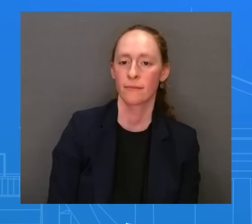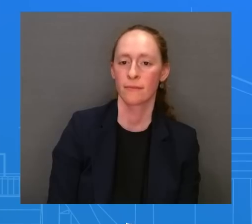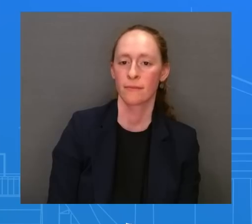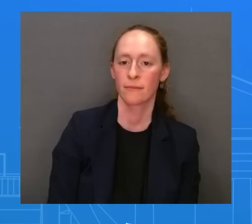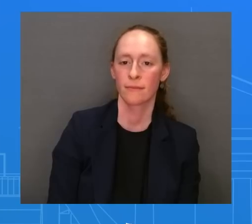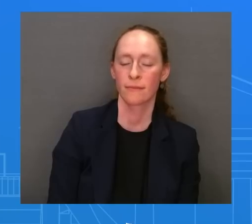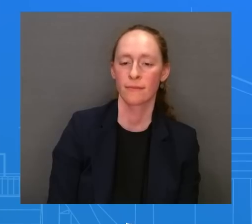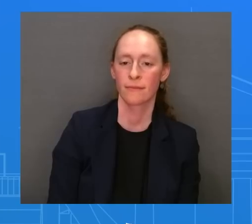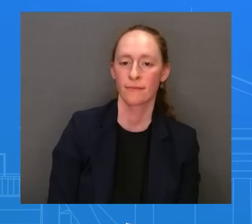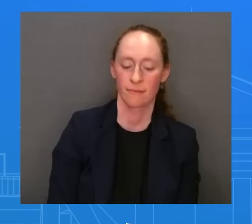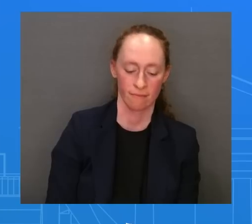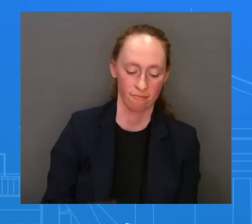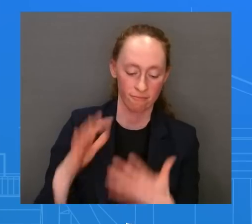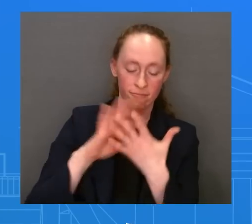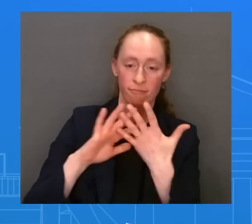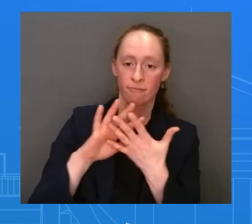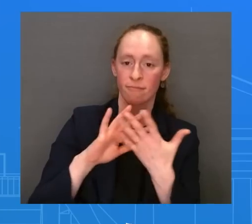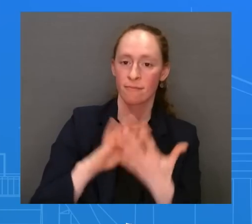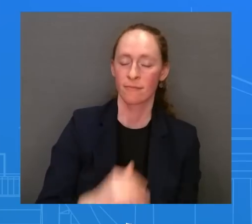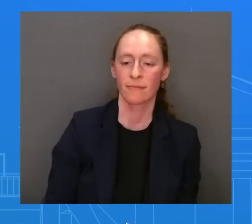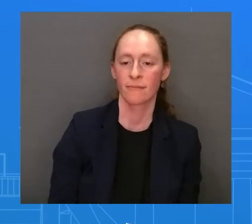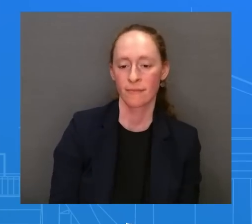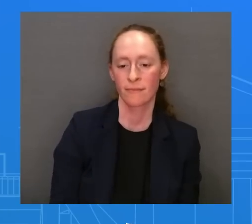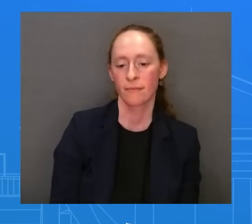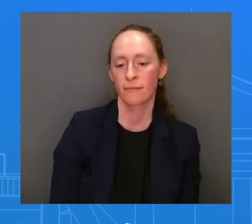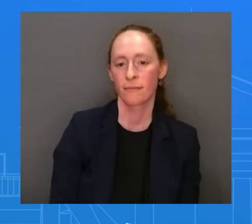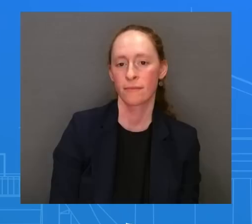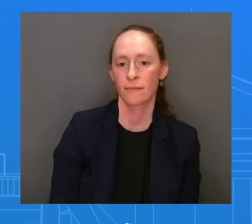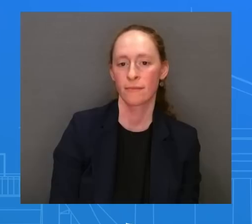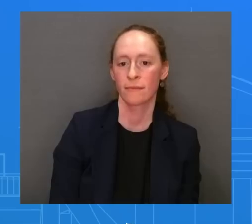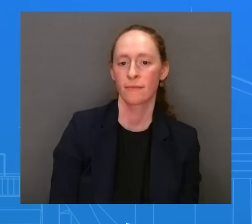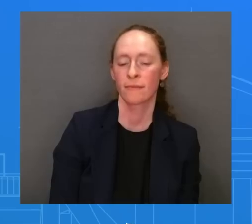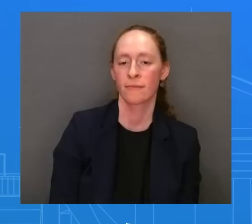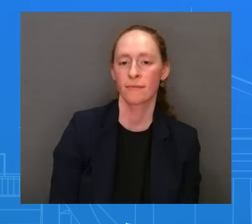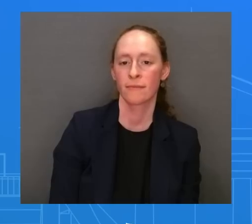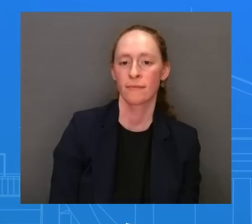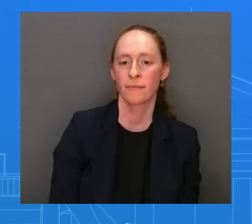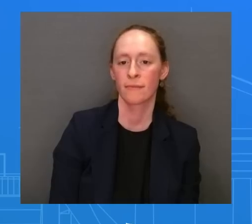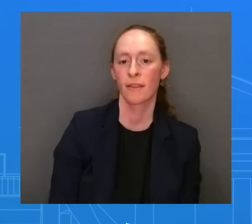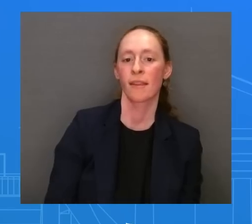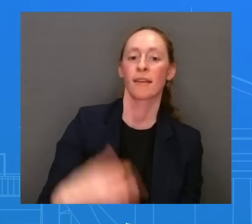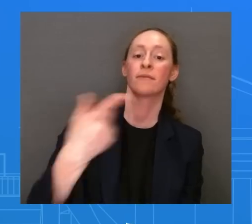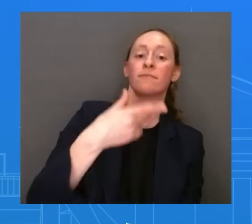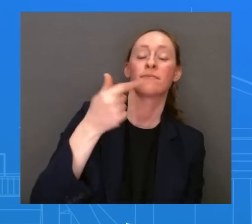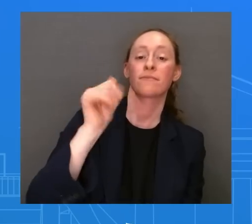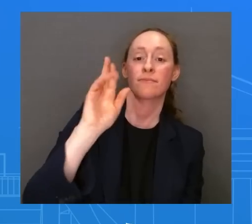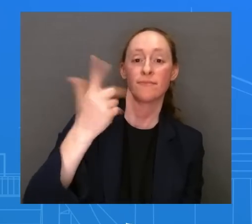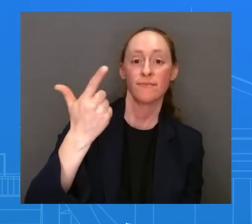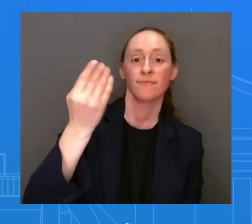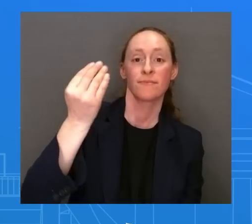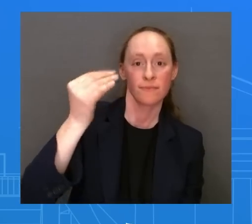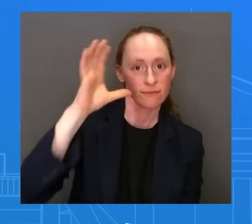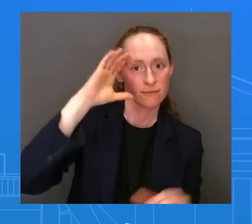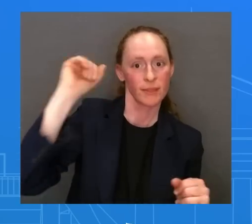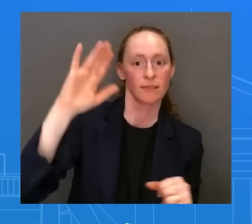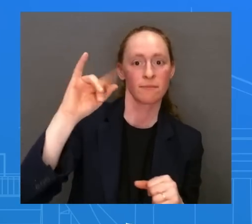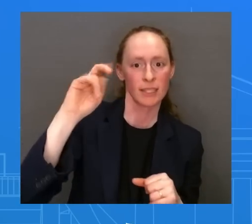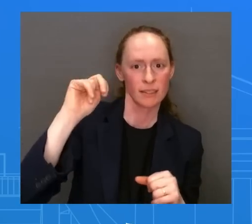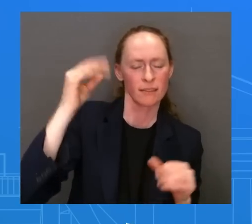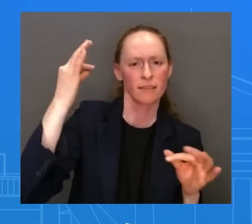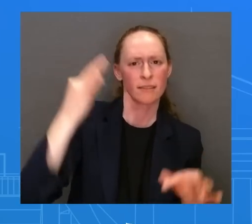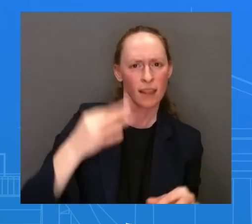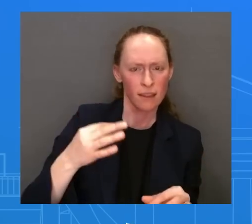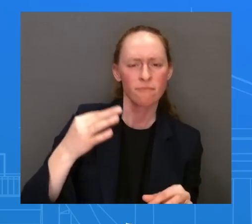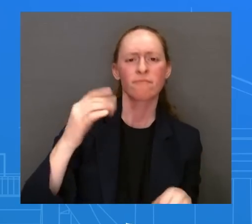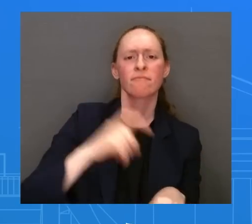says that an August 14th President Biden formally initiated this operation can you explain to us what happened between between those two